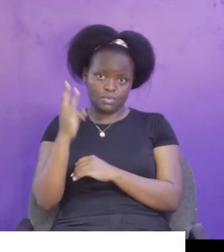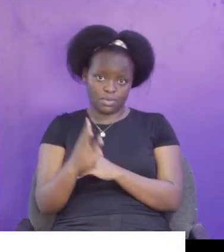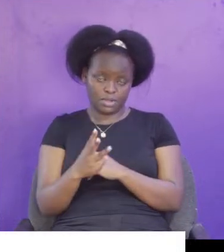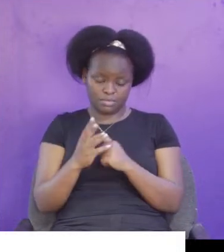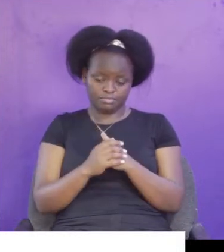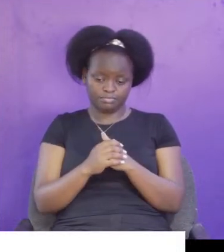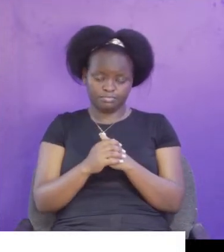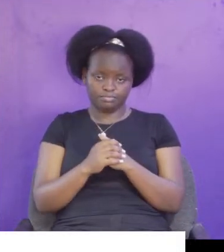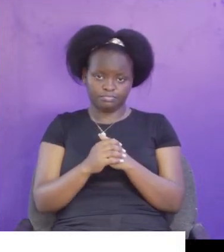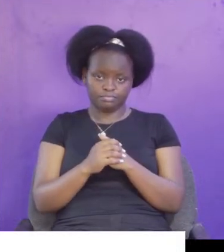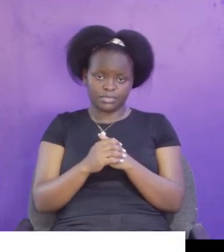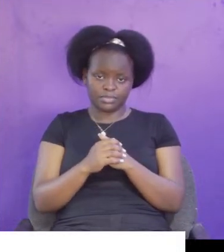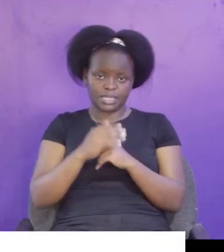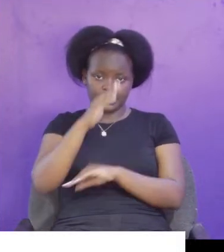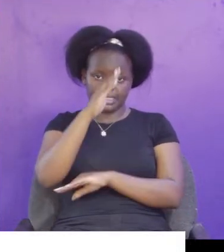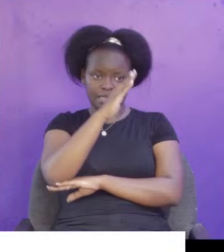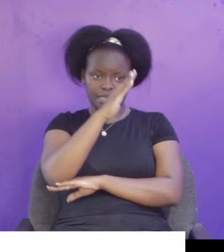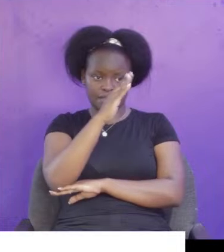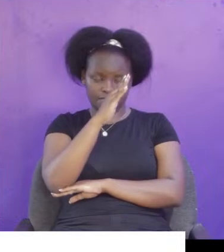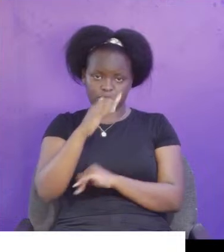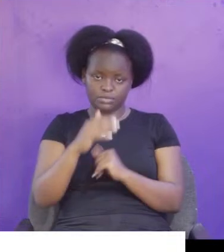in the afternoon.